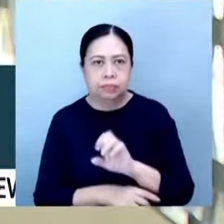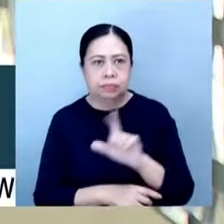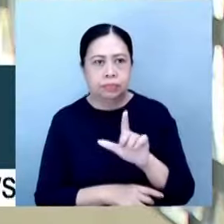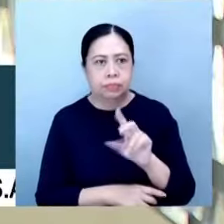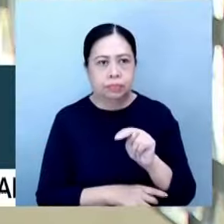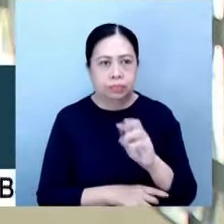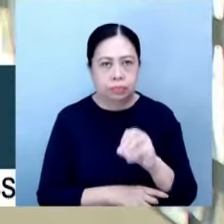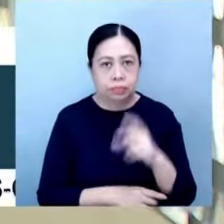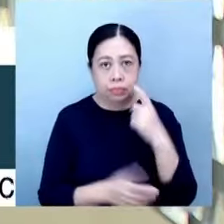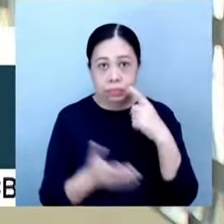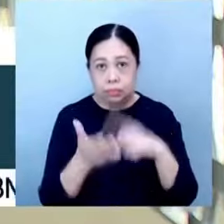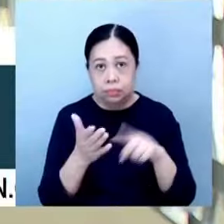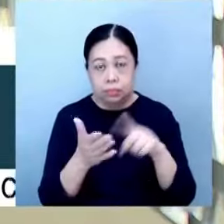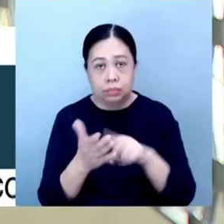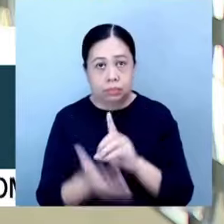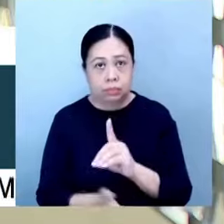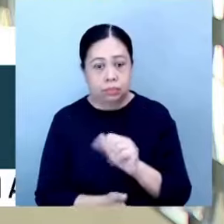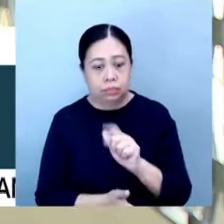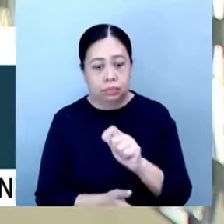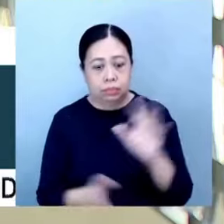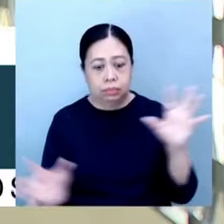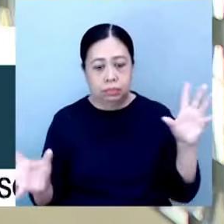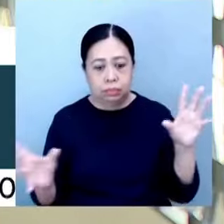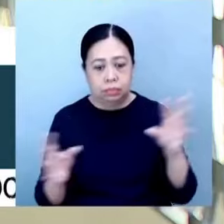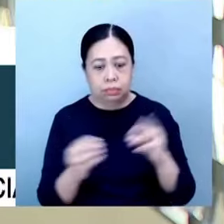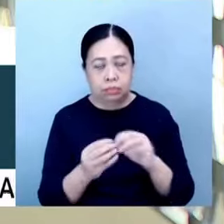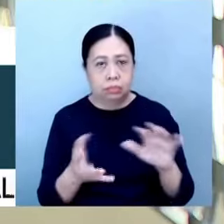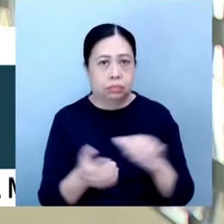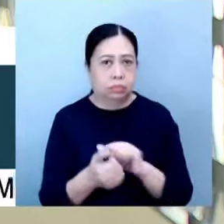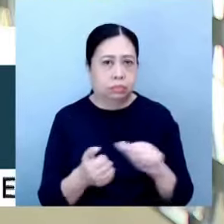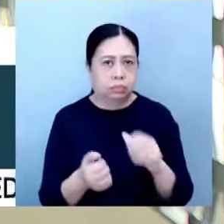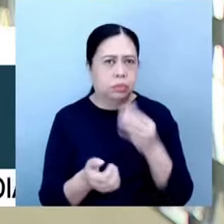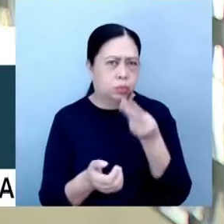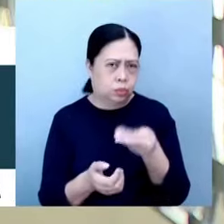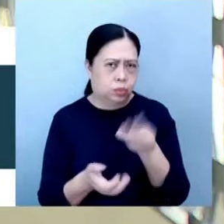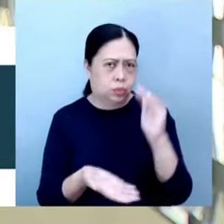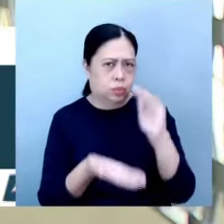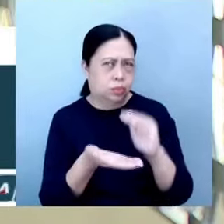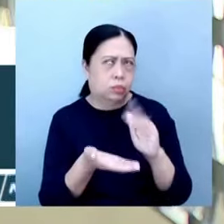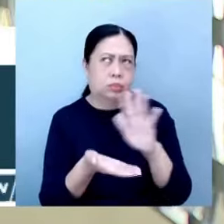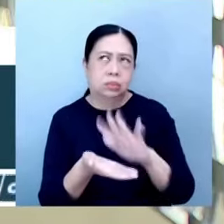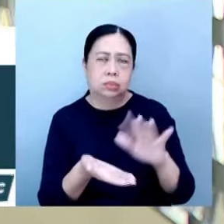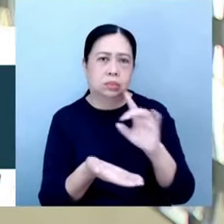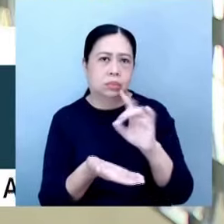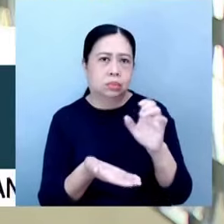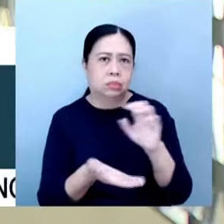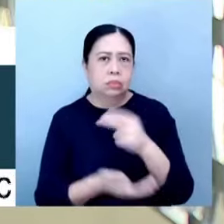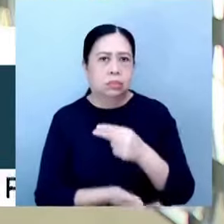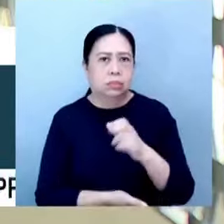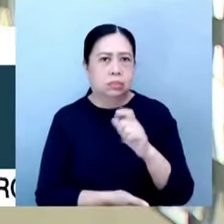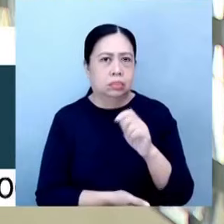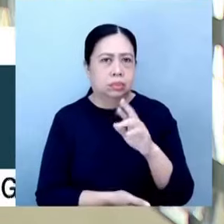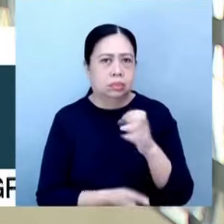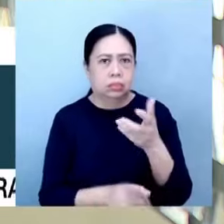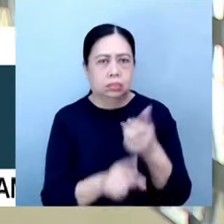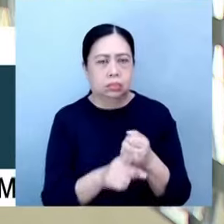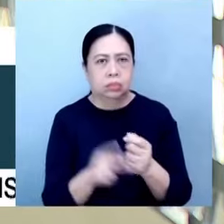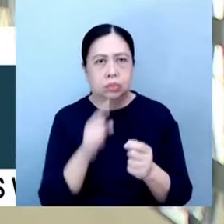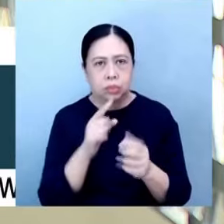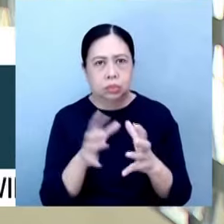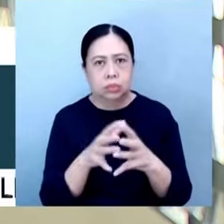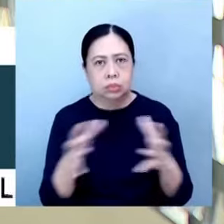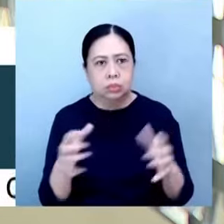natin yung datos, yung total damage doon, maliit lang. Little over 100 hectares na naapektuhan talaga ng El Nino.